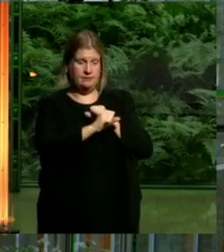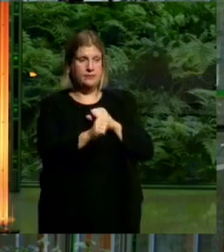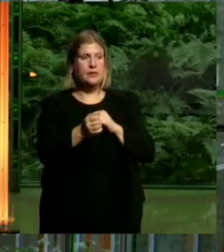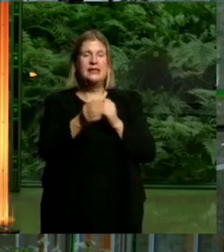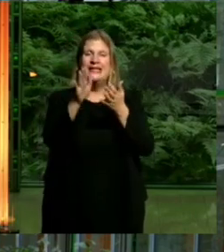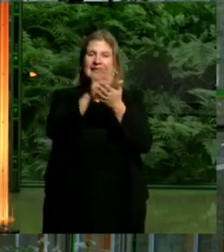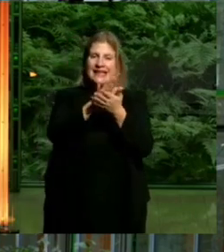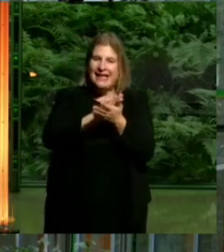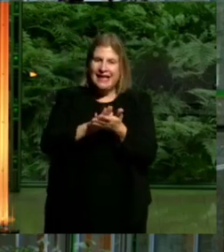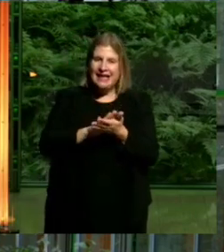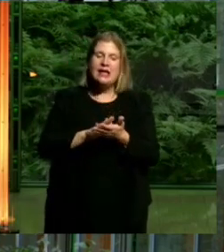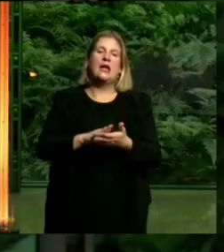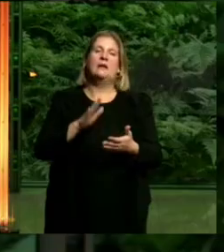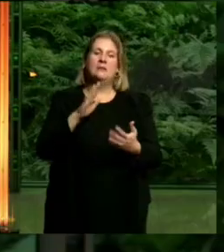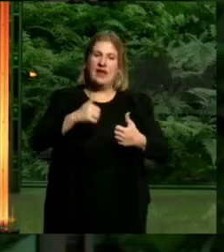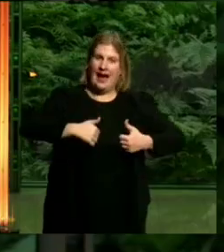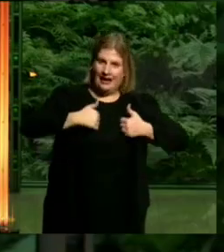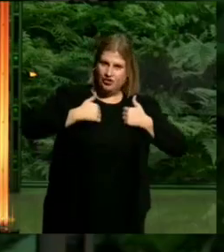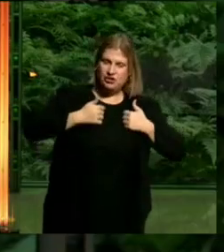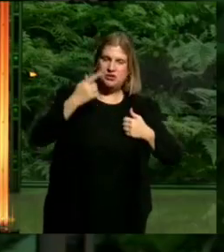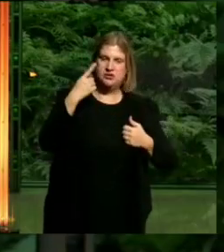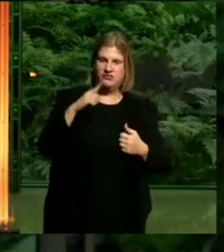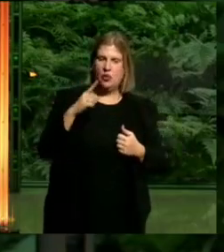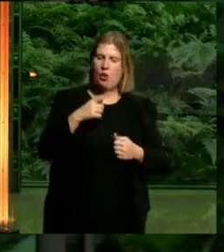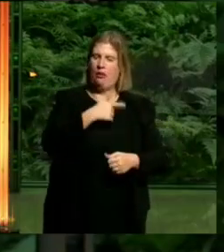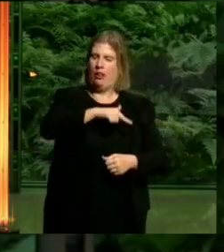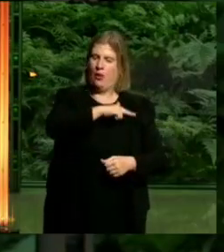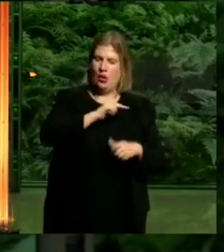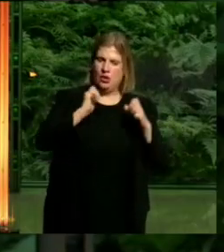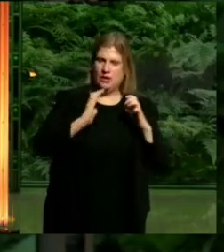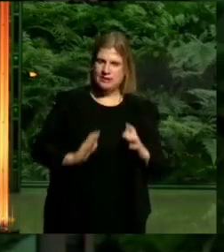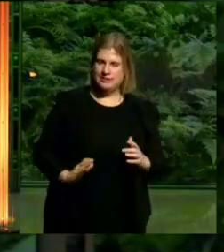addresses for our loyal customers. So here's the task.